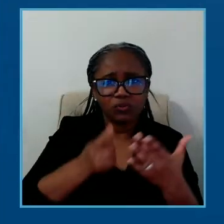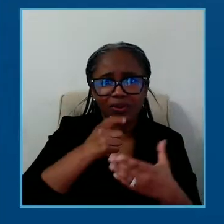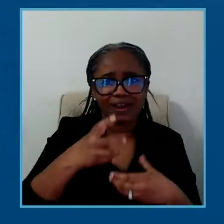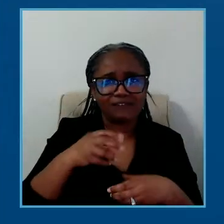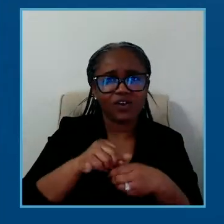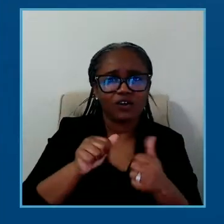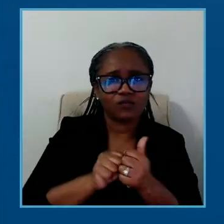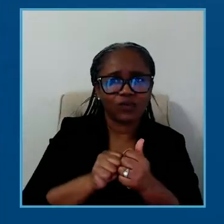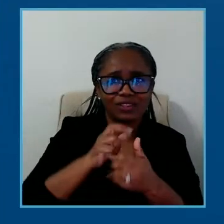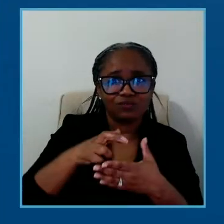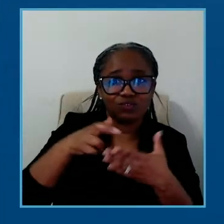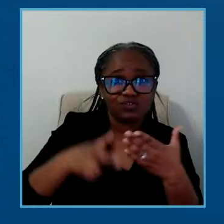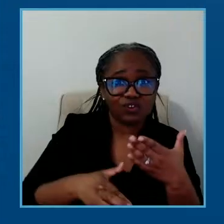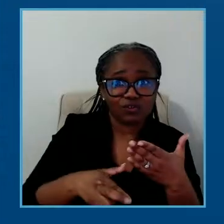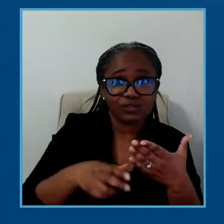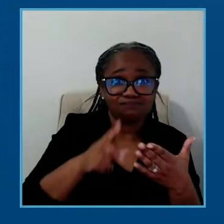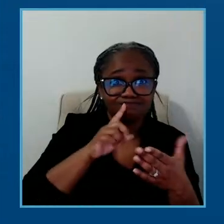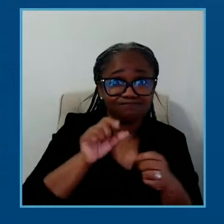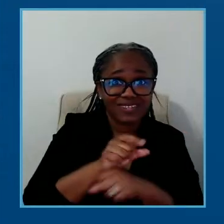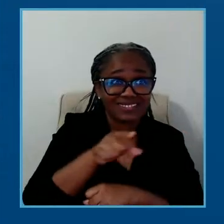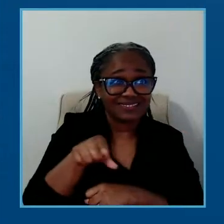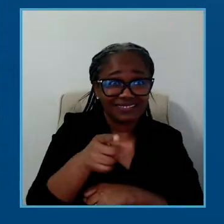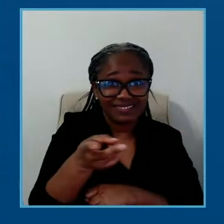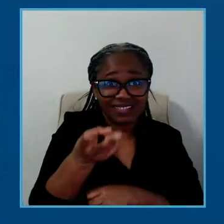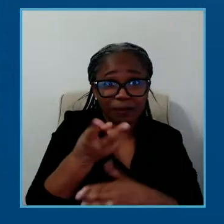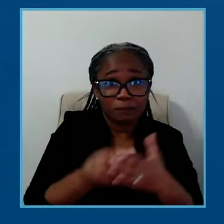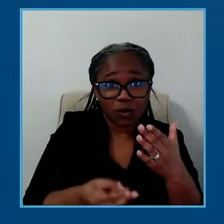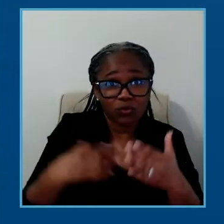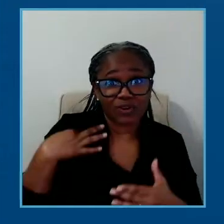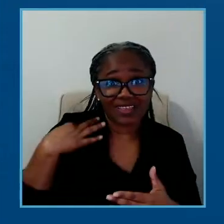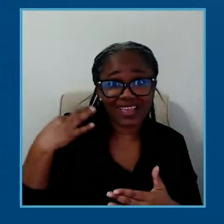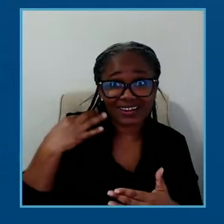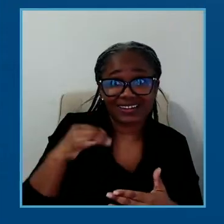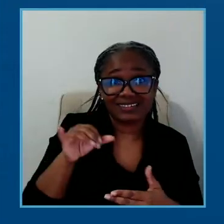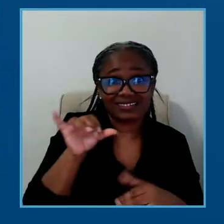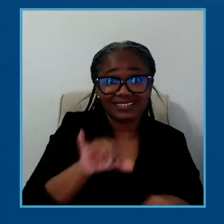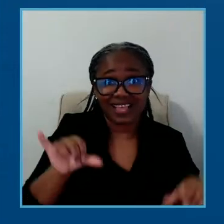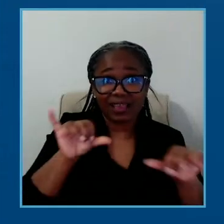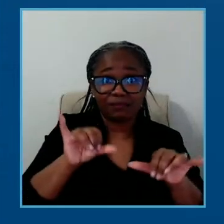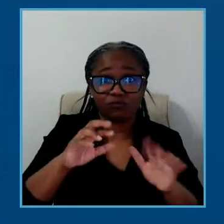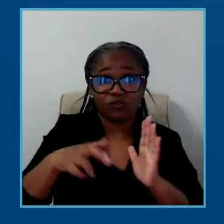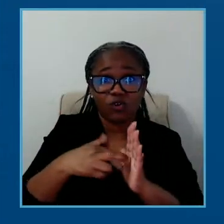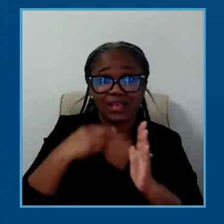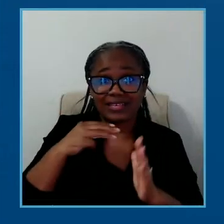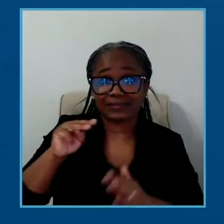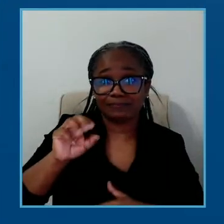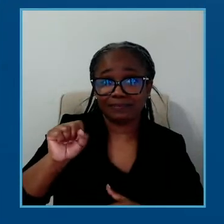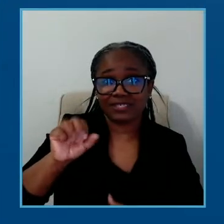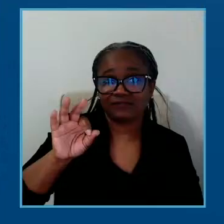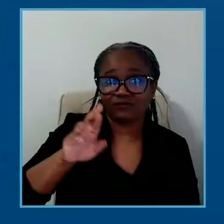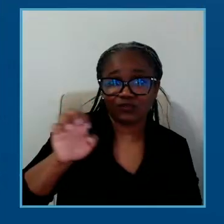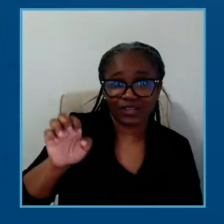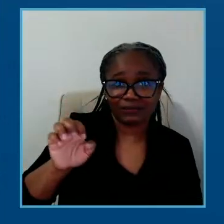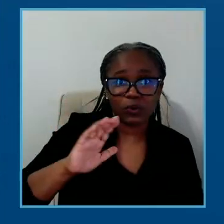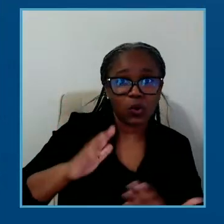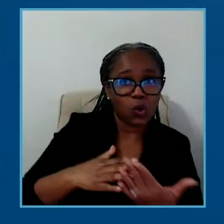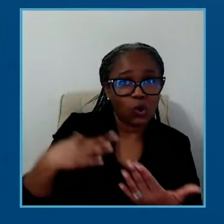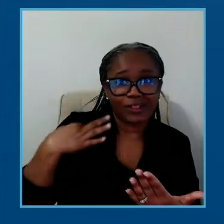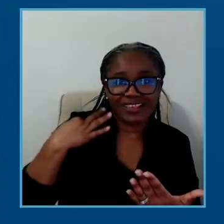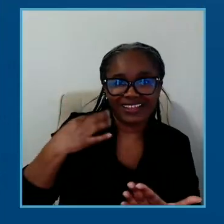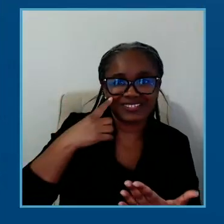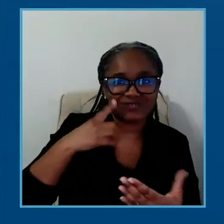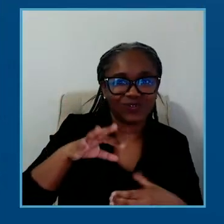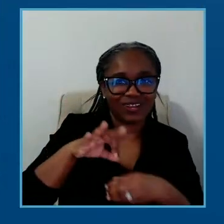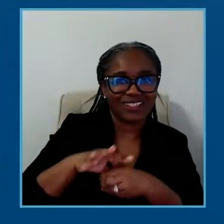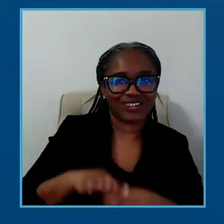honestly just candidates in exactly the same position that Ms. Free was in. To the contrary, how this election